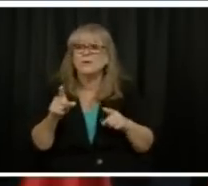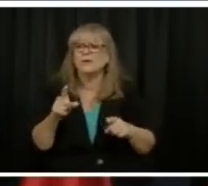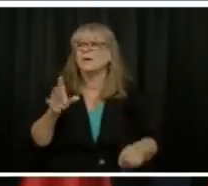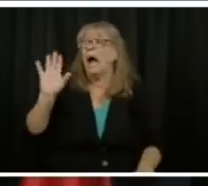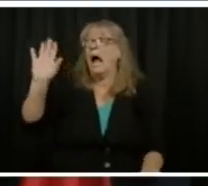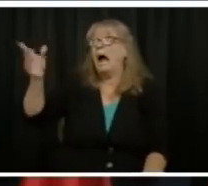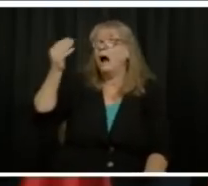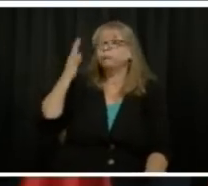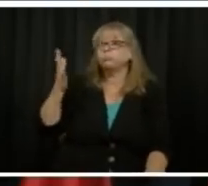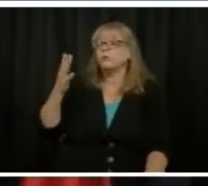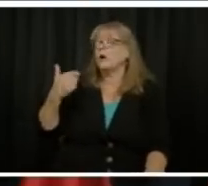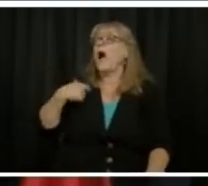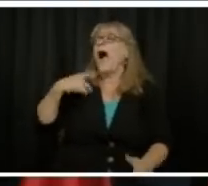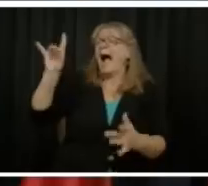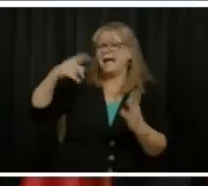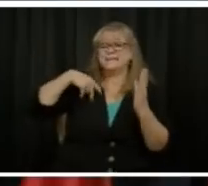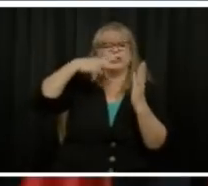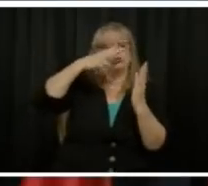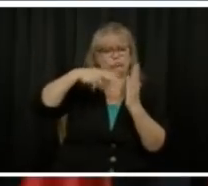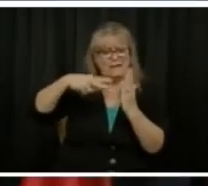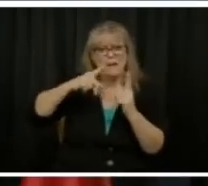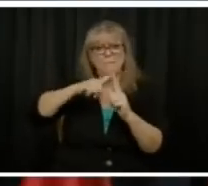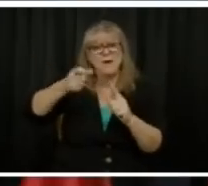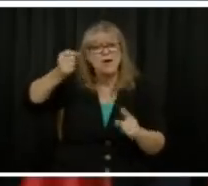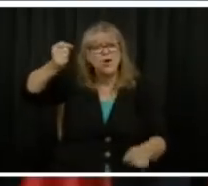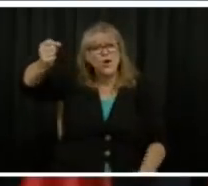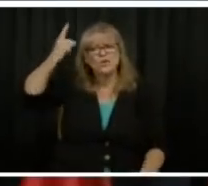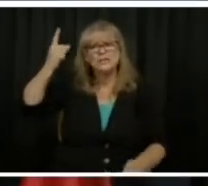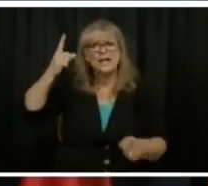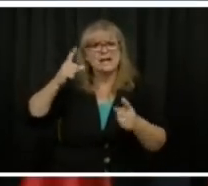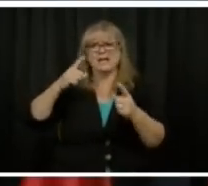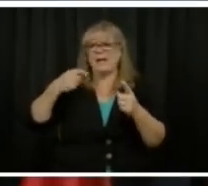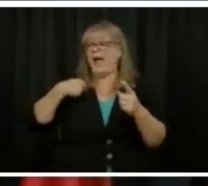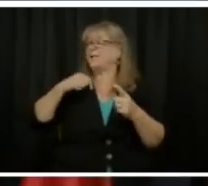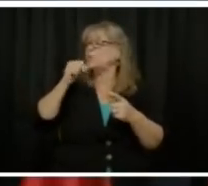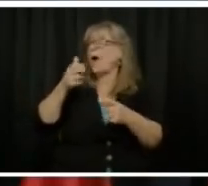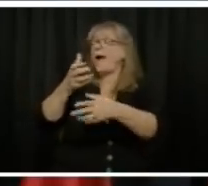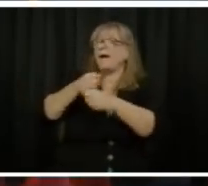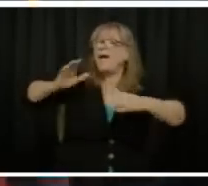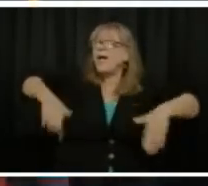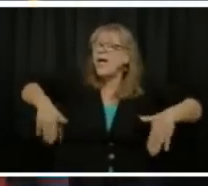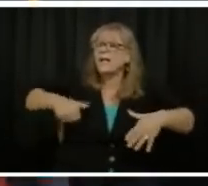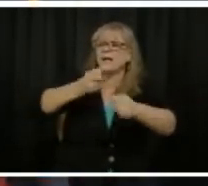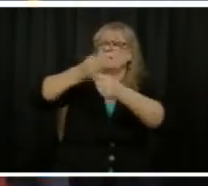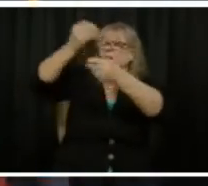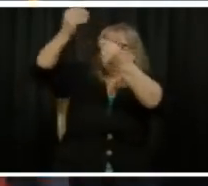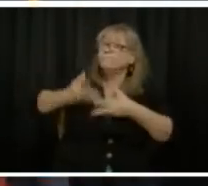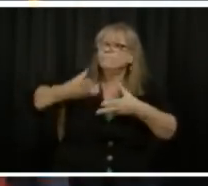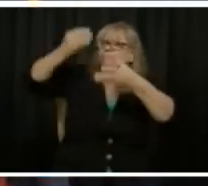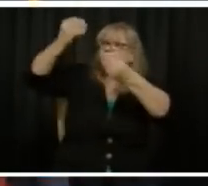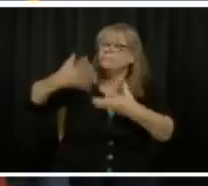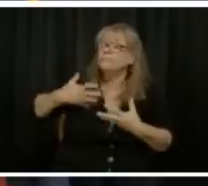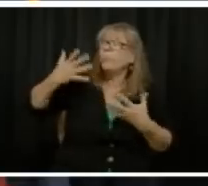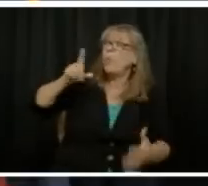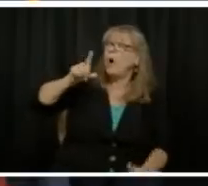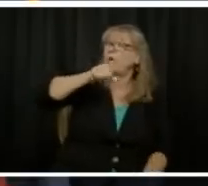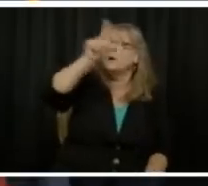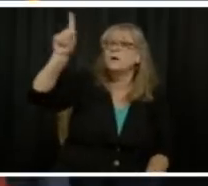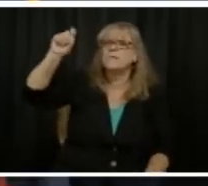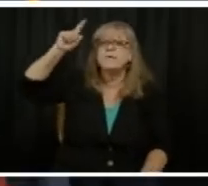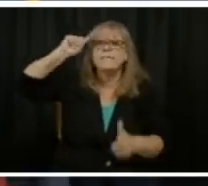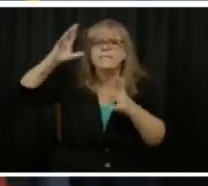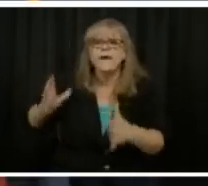articles about it. Because it's not here, I have not received briefings from that Governor Brown or others might have received. So based on what